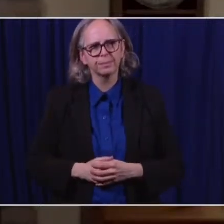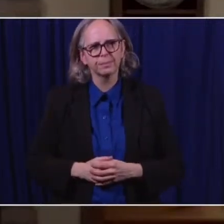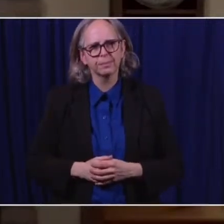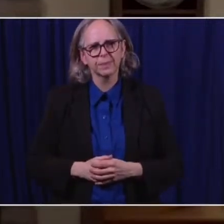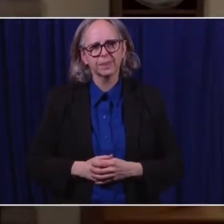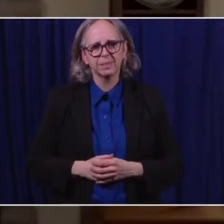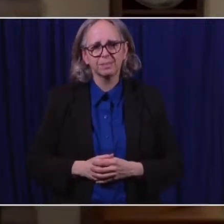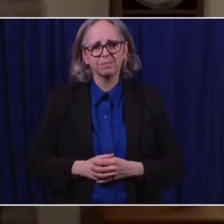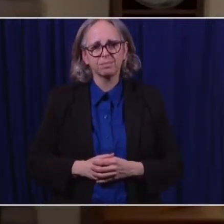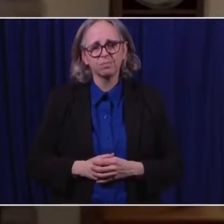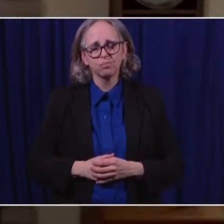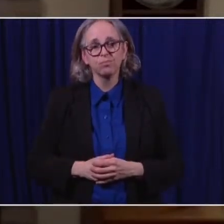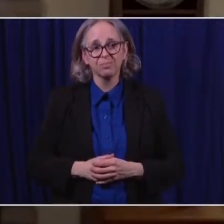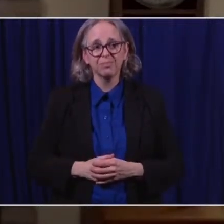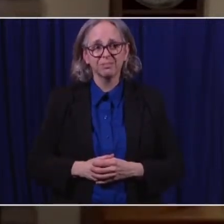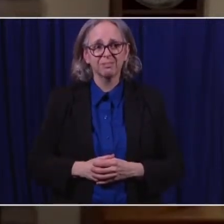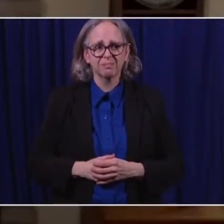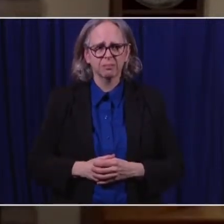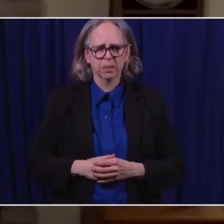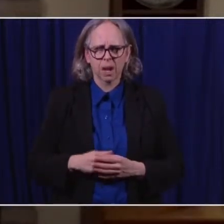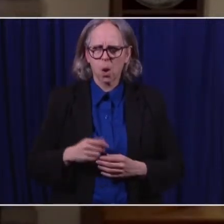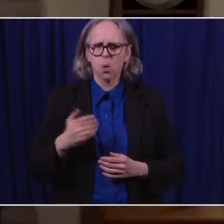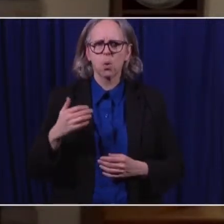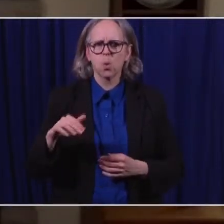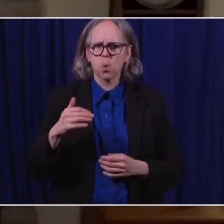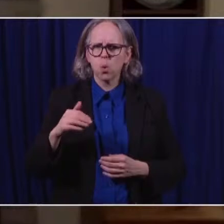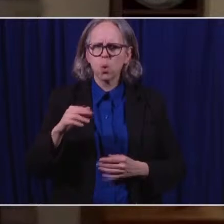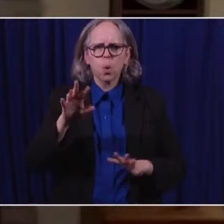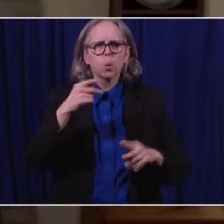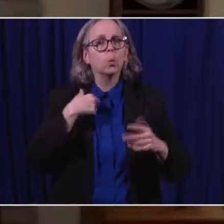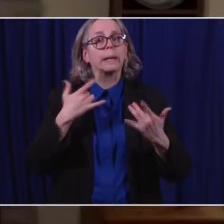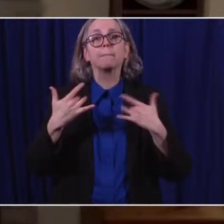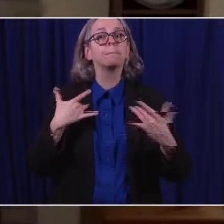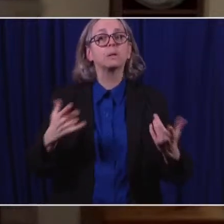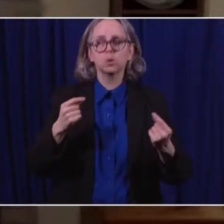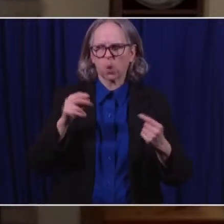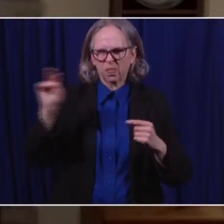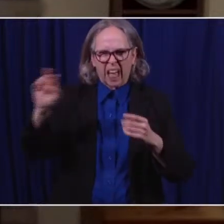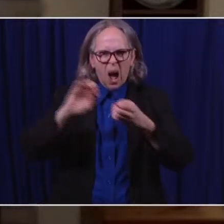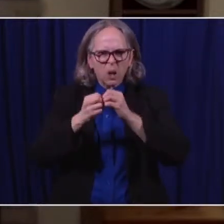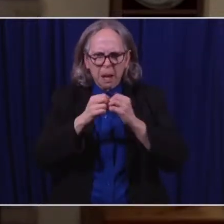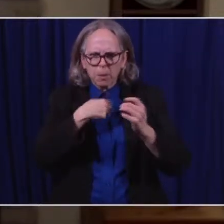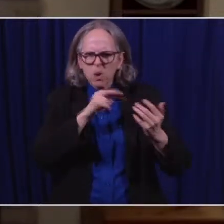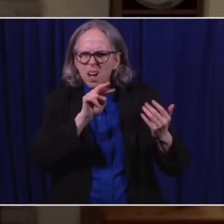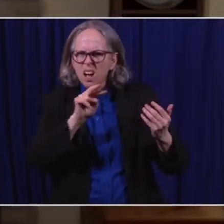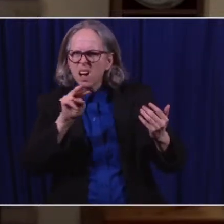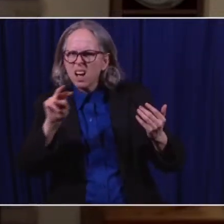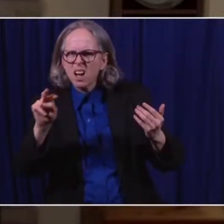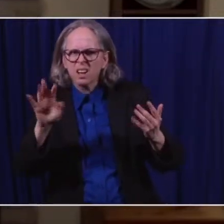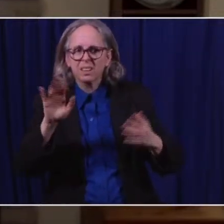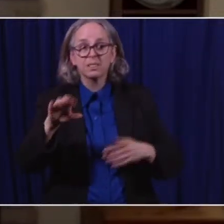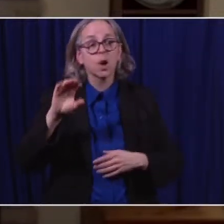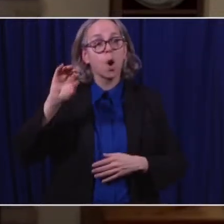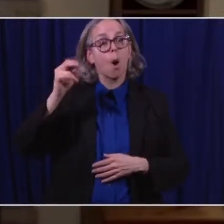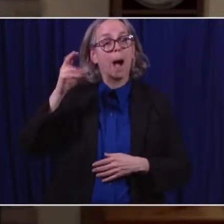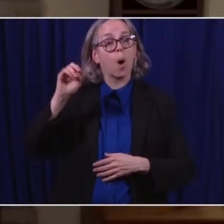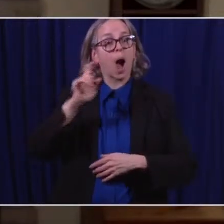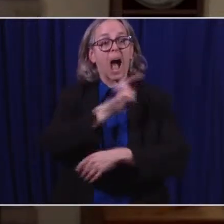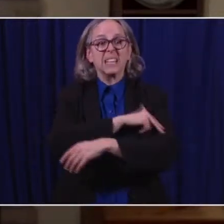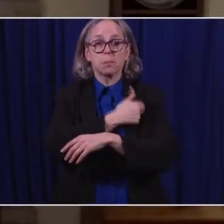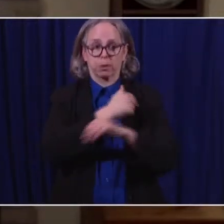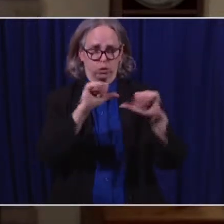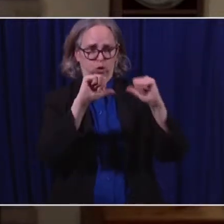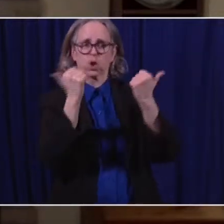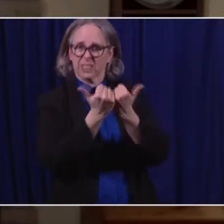This is something we look at every single day, and we do it in cooperation with the Ohio Hospital Association and every hospital in the state of Ohio. And